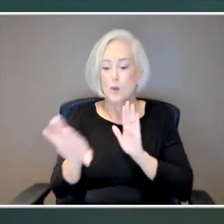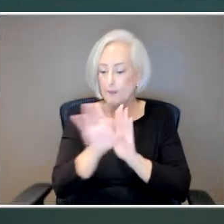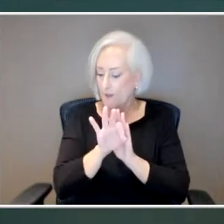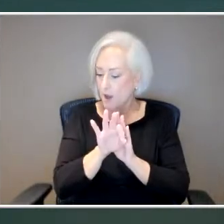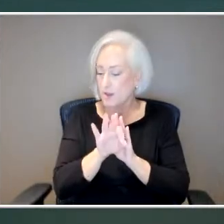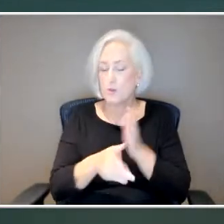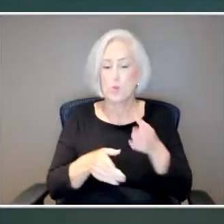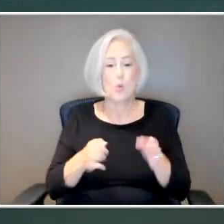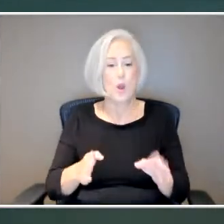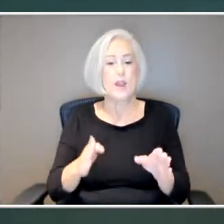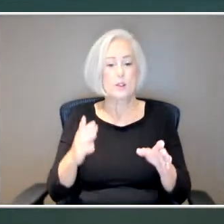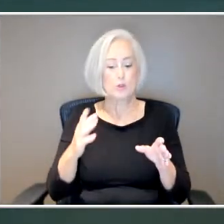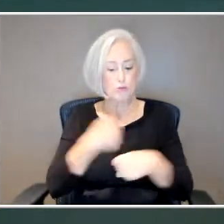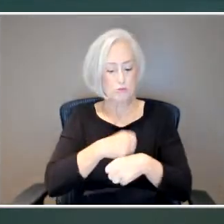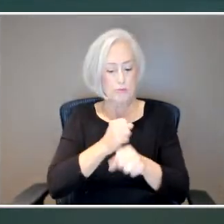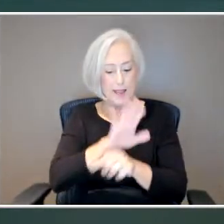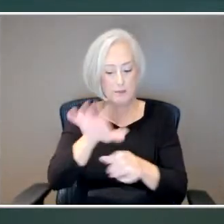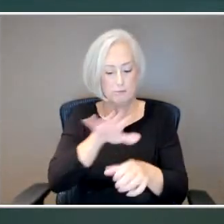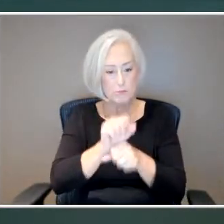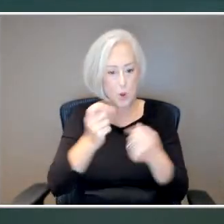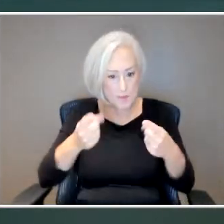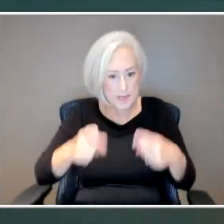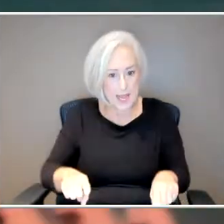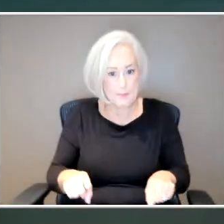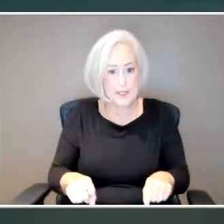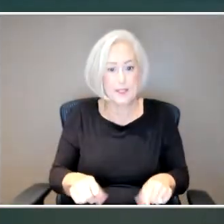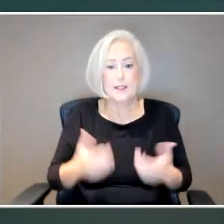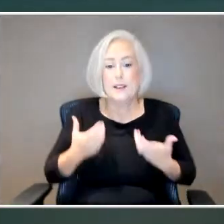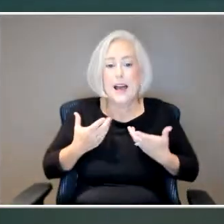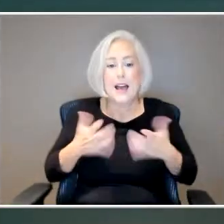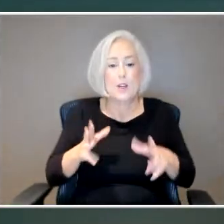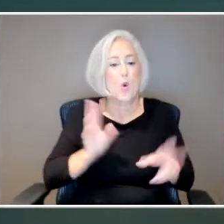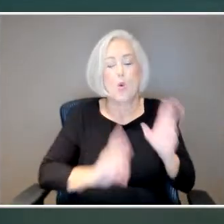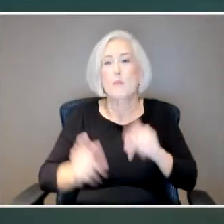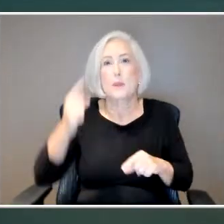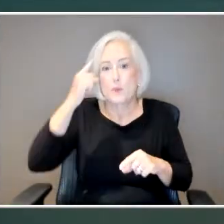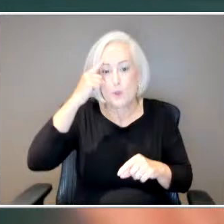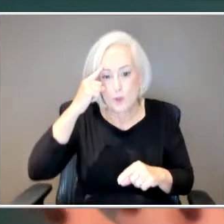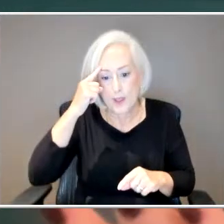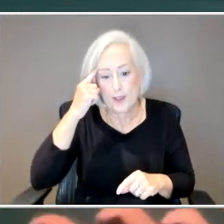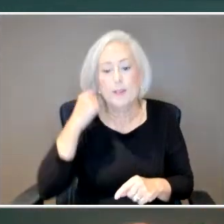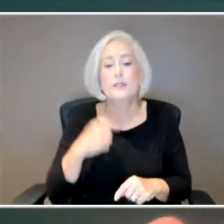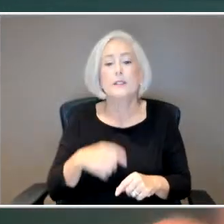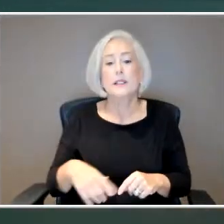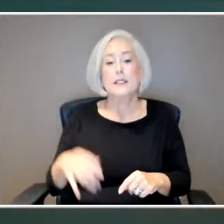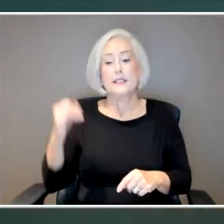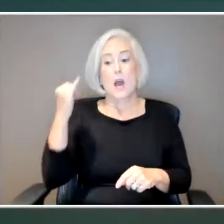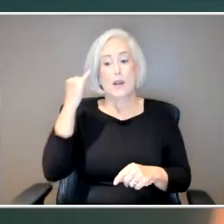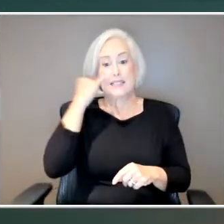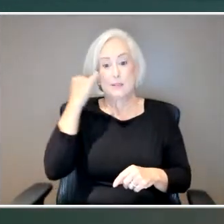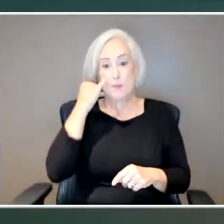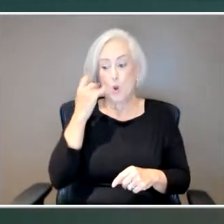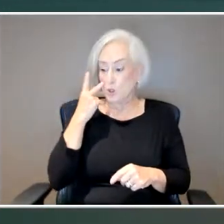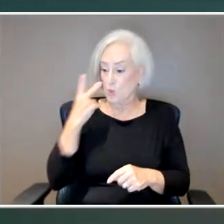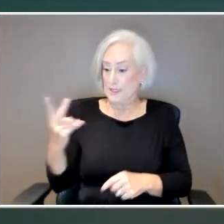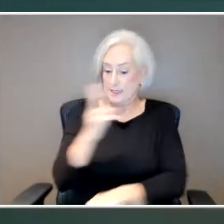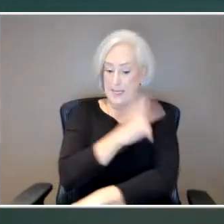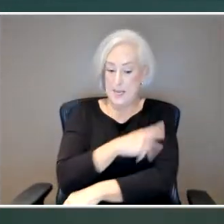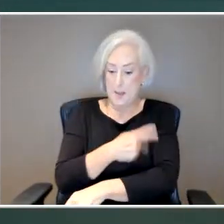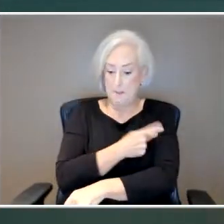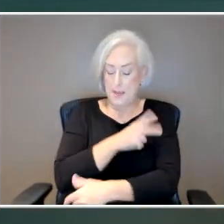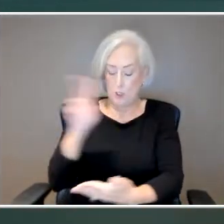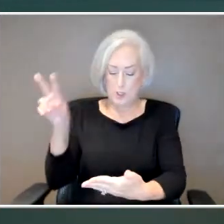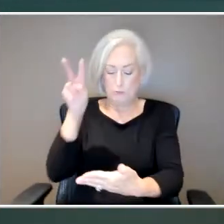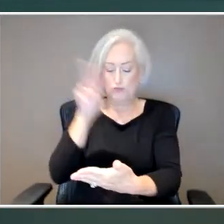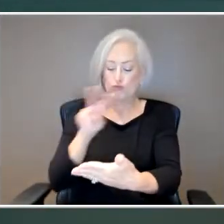that patient. So I never want them to think, now the reverse is also true. If we see a patient where we've reviewed all the records